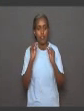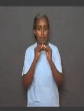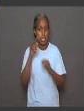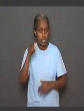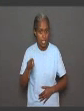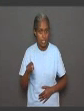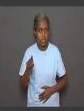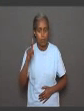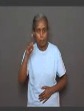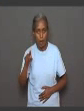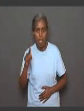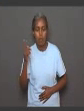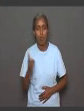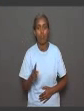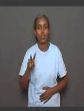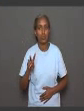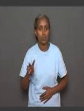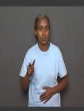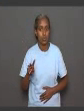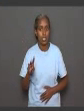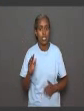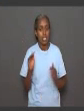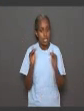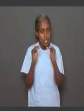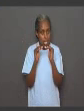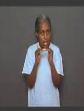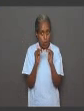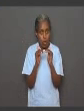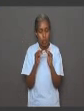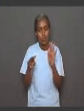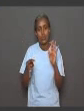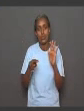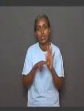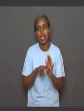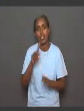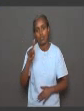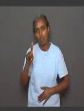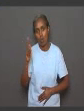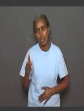-5 plus x prime over 2 is equal to